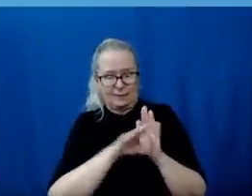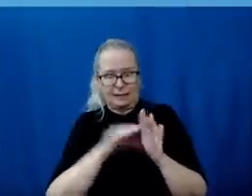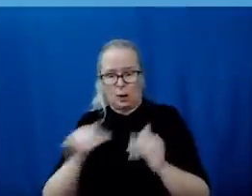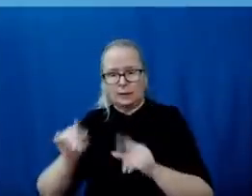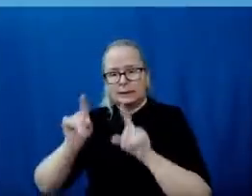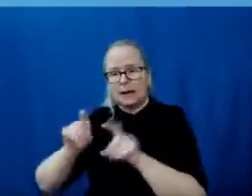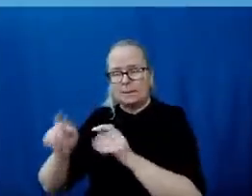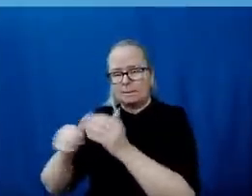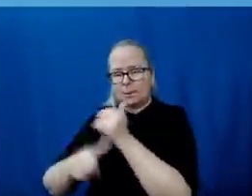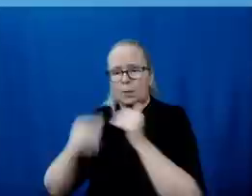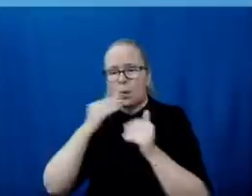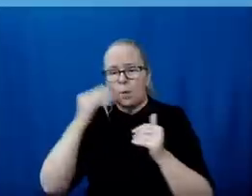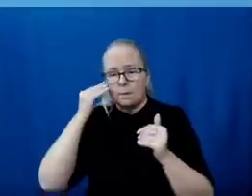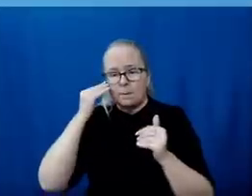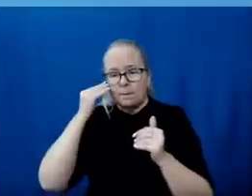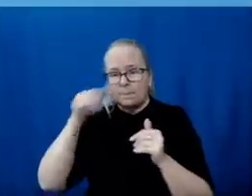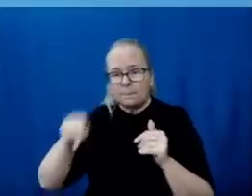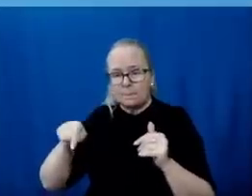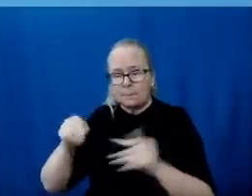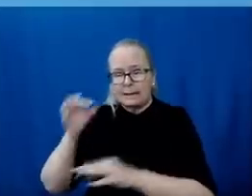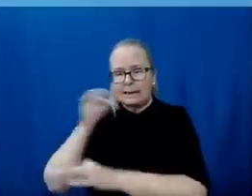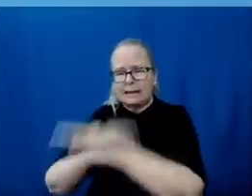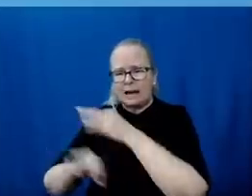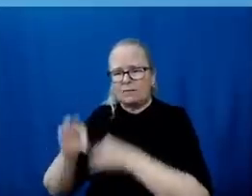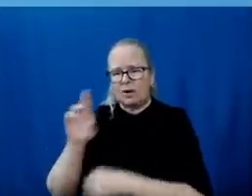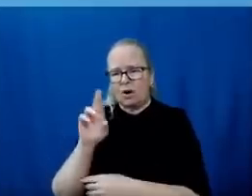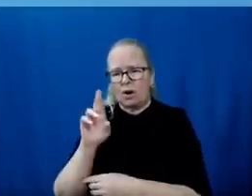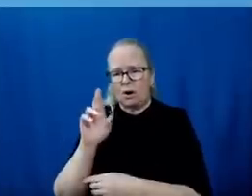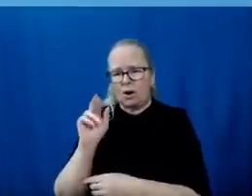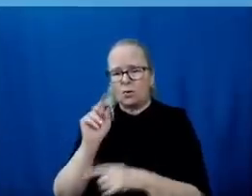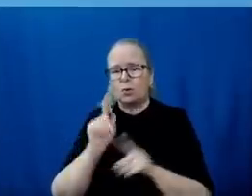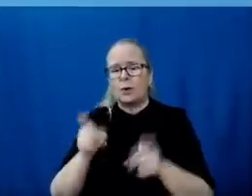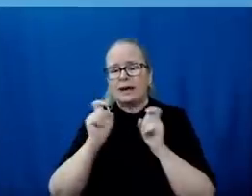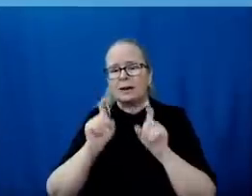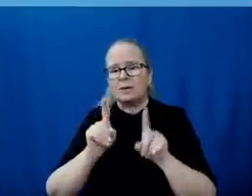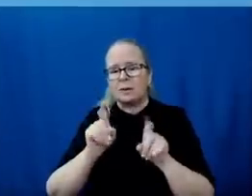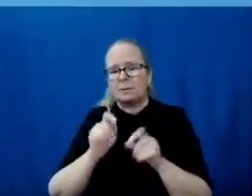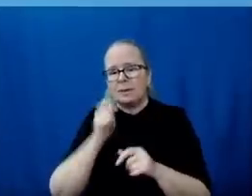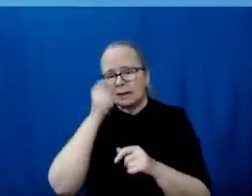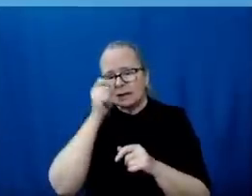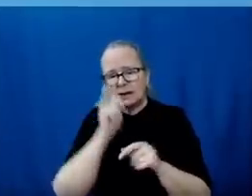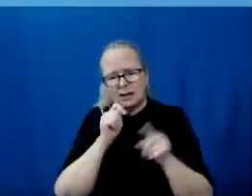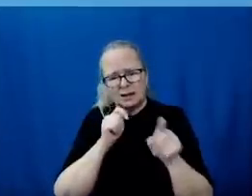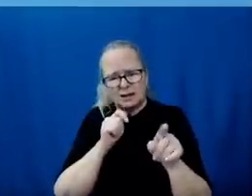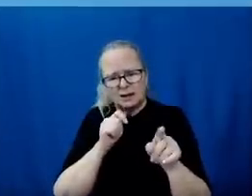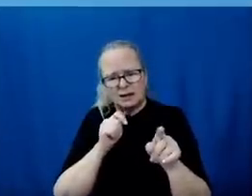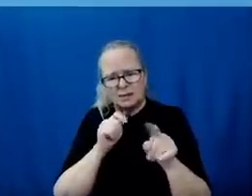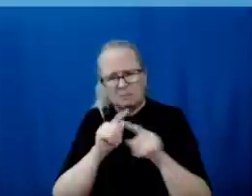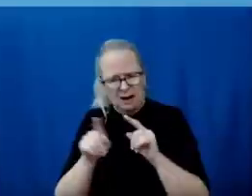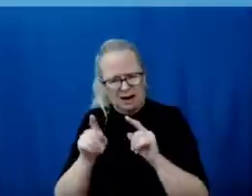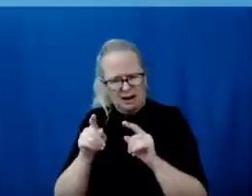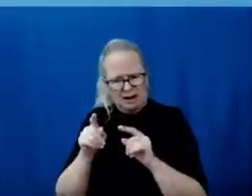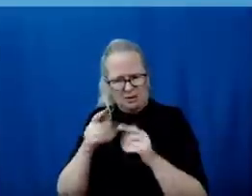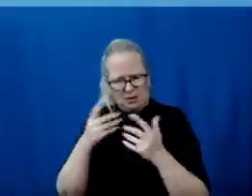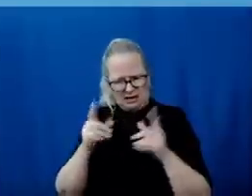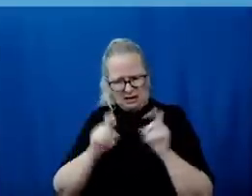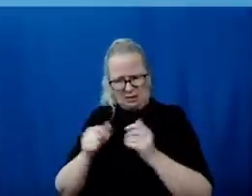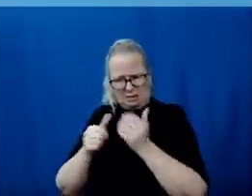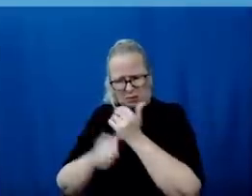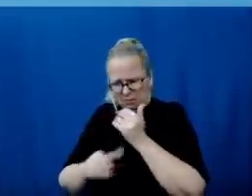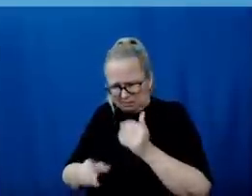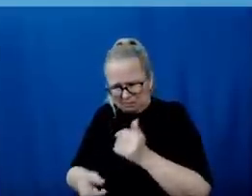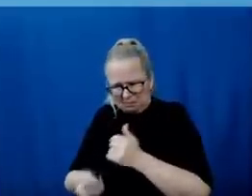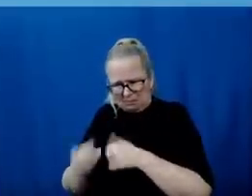for people to test their poop at home, as opposed to doing traditional rats with the swab. I'm not sure how much people would